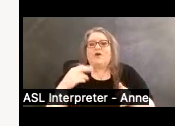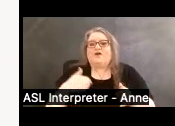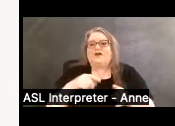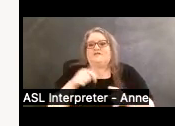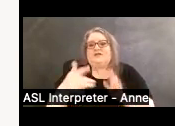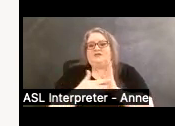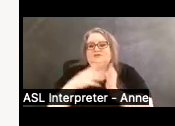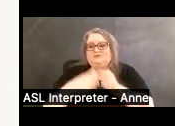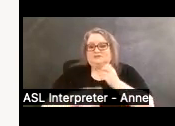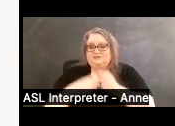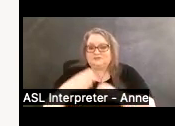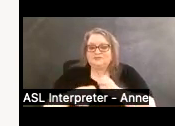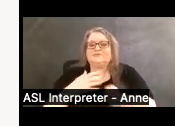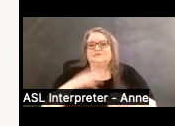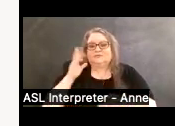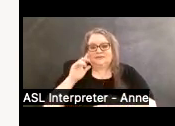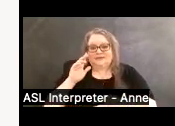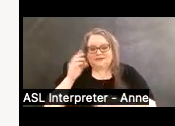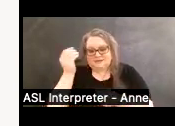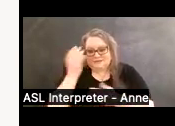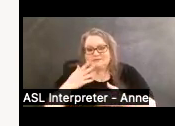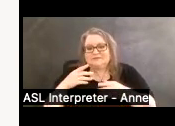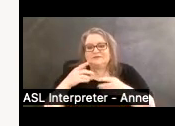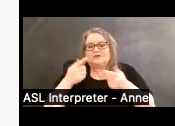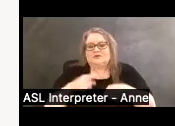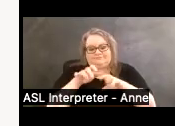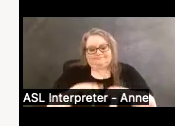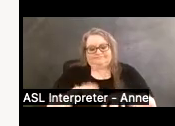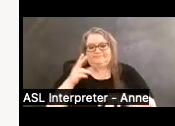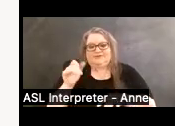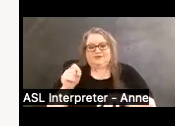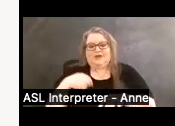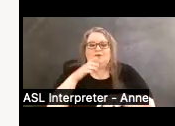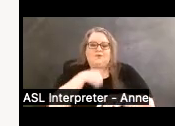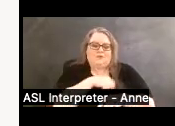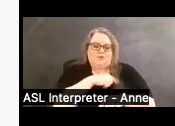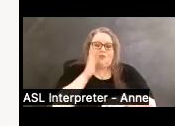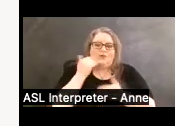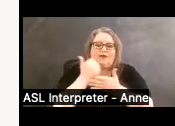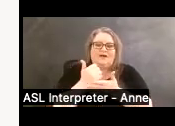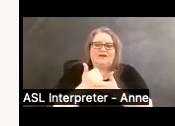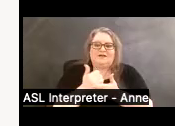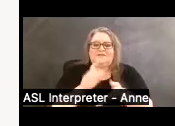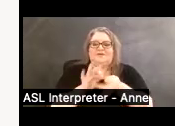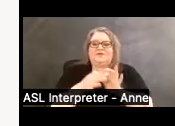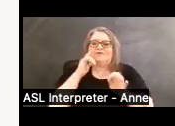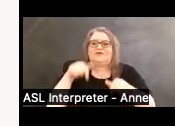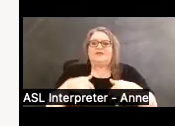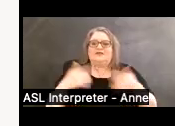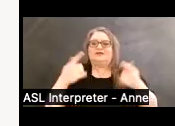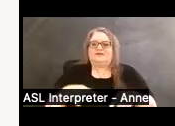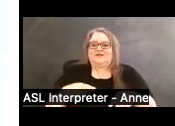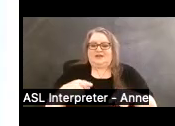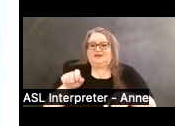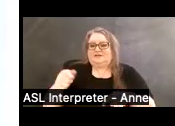technical difficulties, please let us know through the chat so we can help you. The interpretation function for this event has been turned